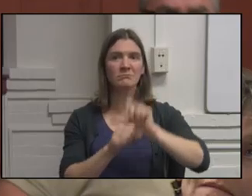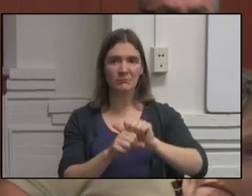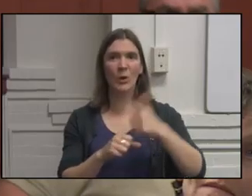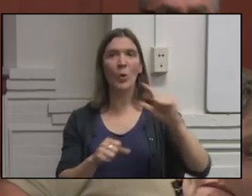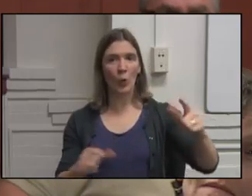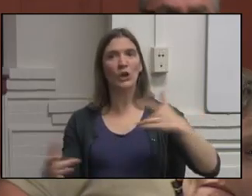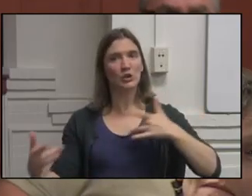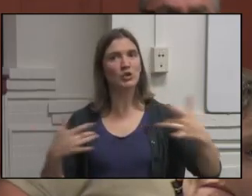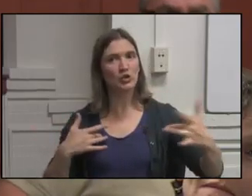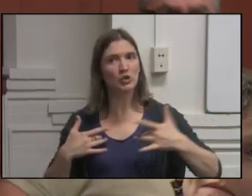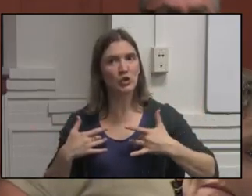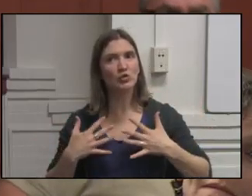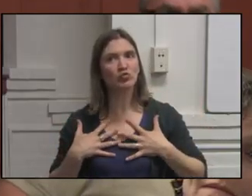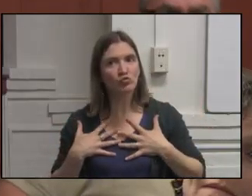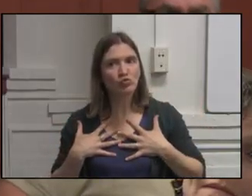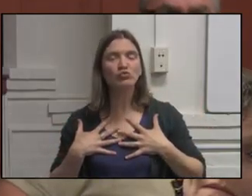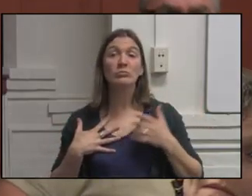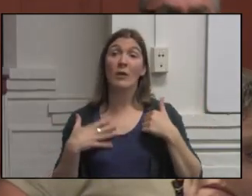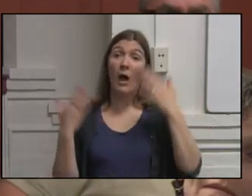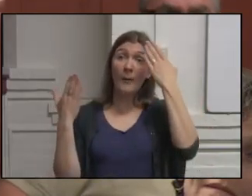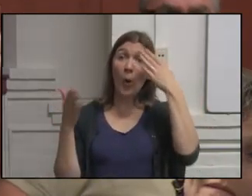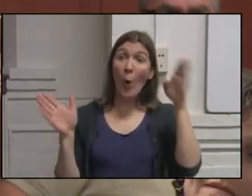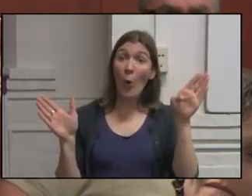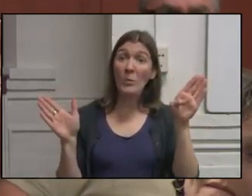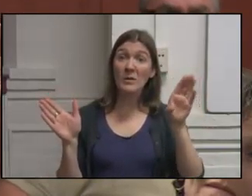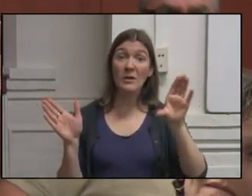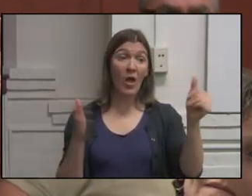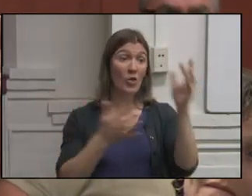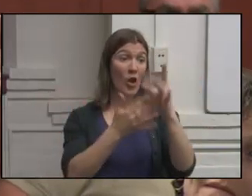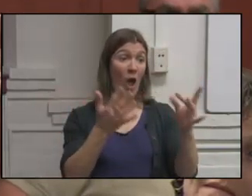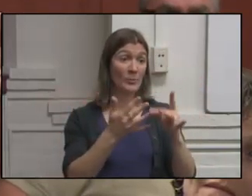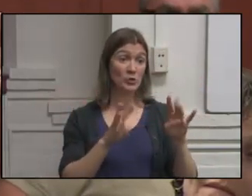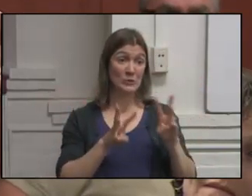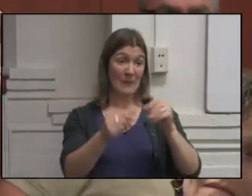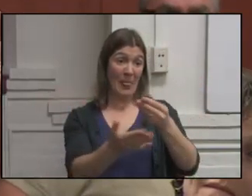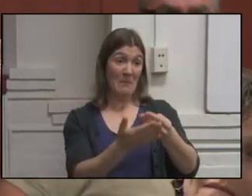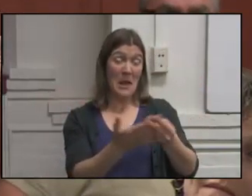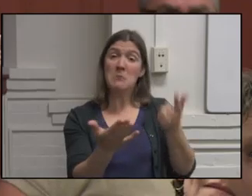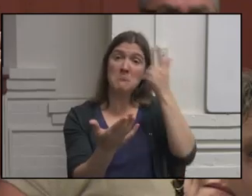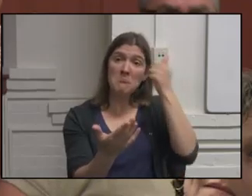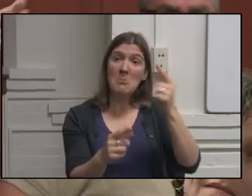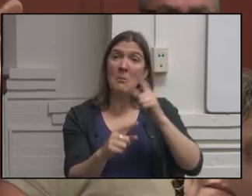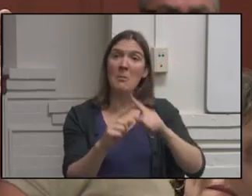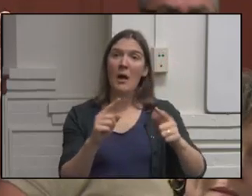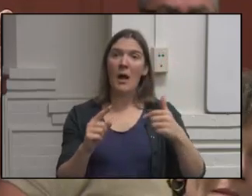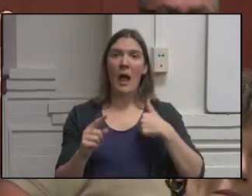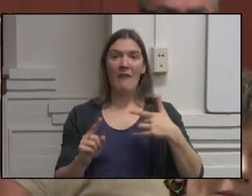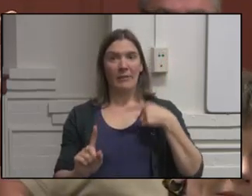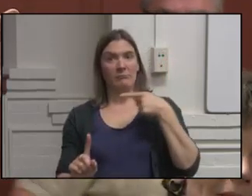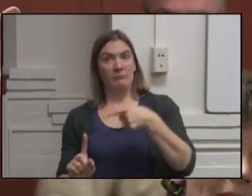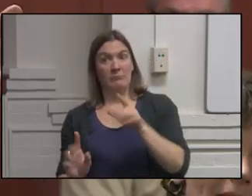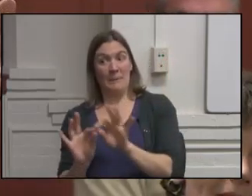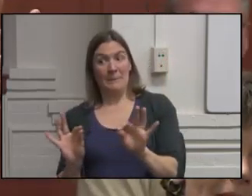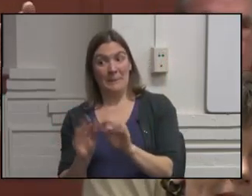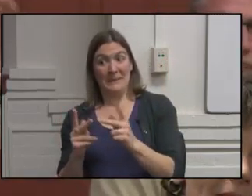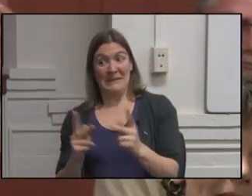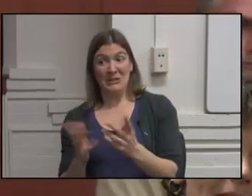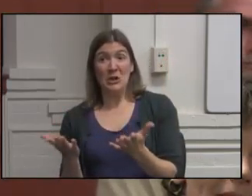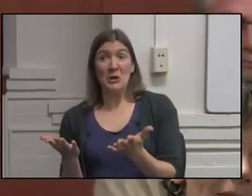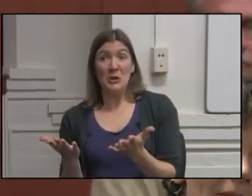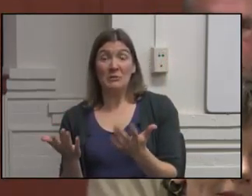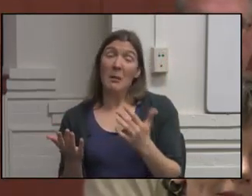deal. I'm certainly open to the idea of other ways to spend the money that could be valuable, but